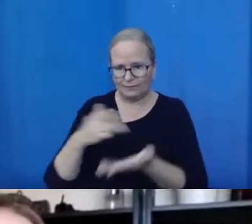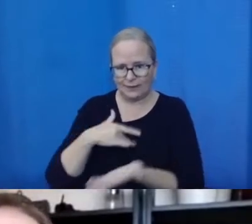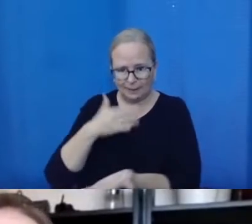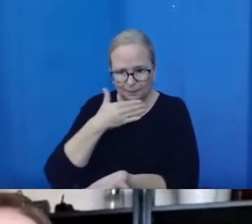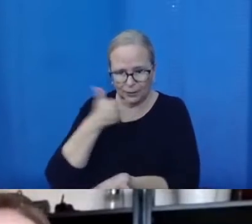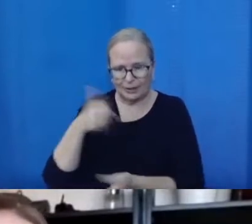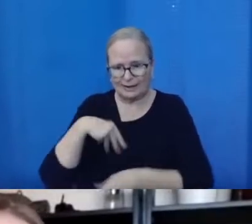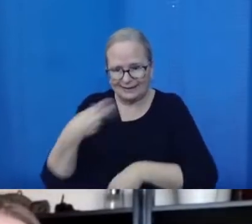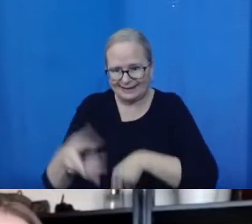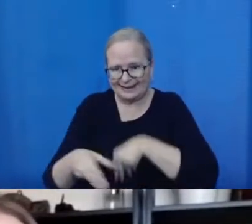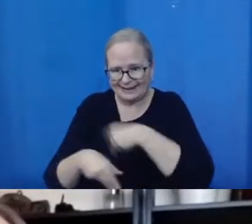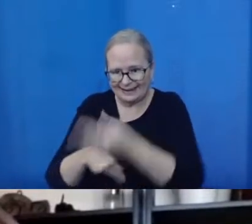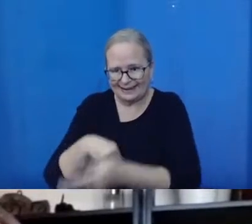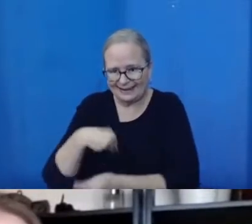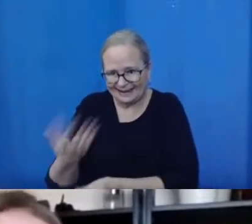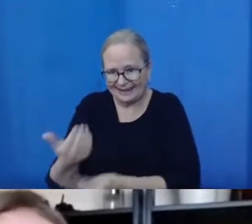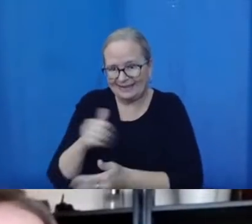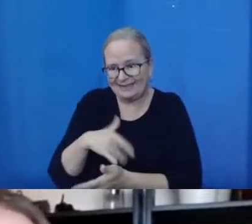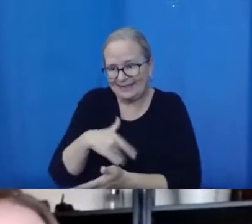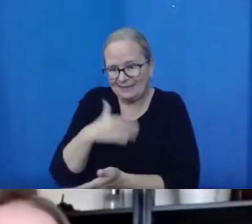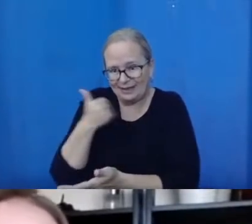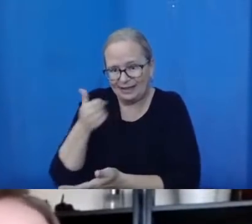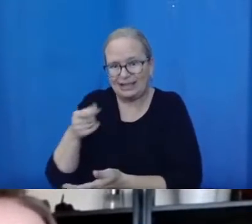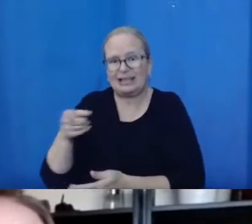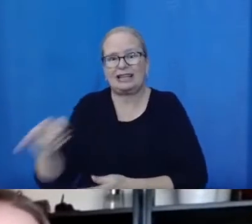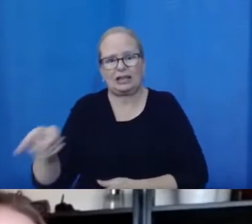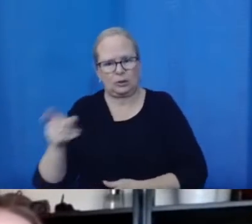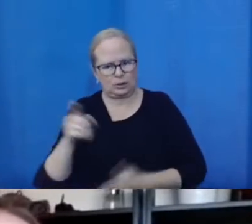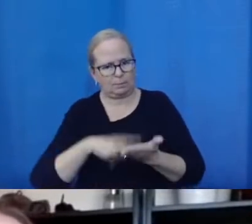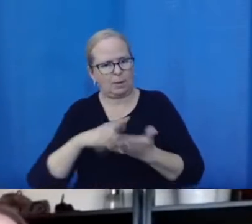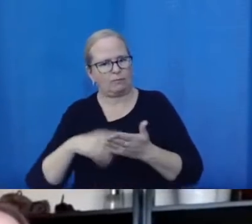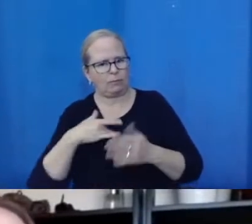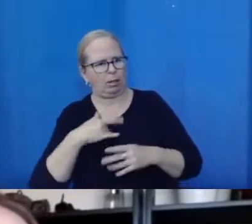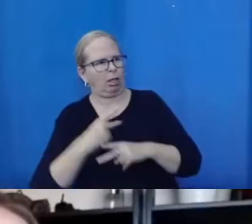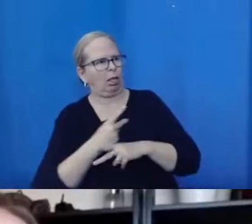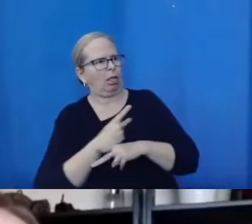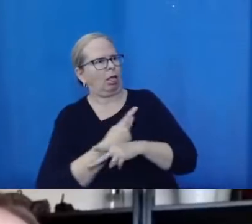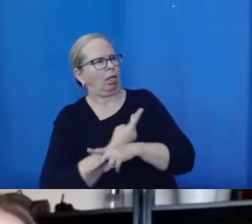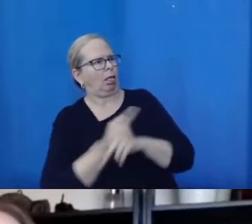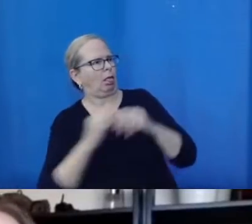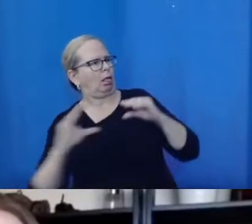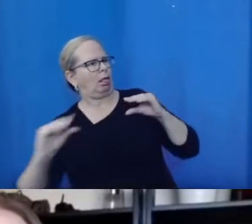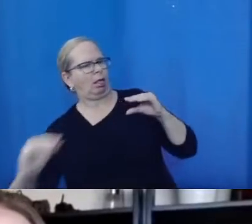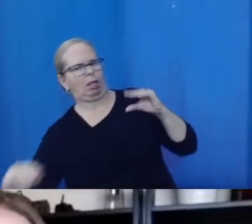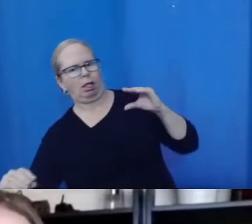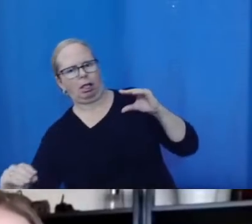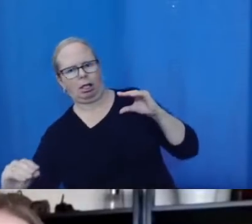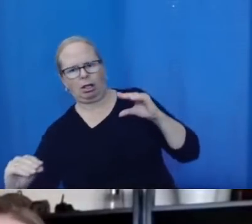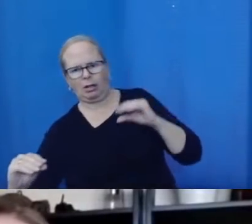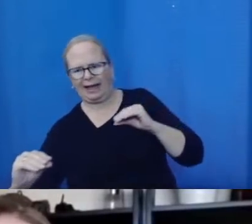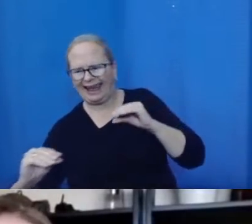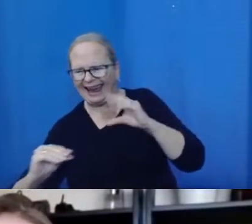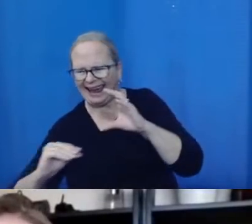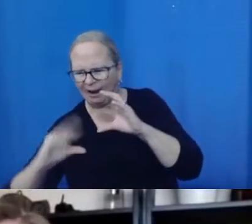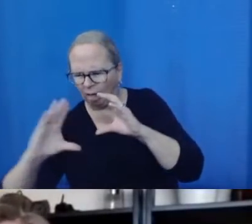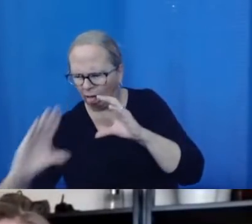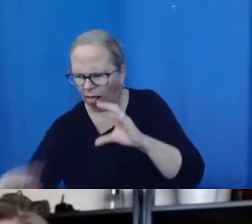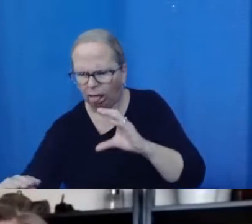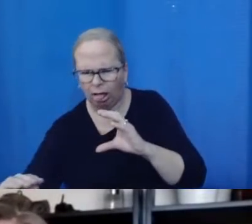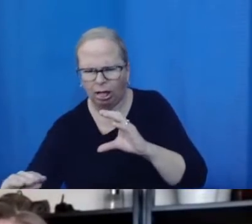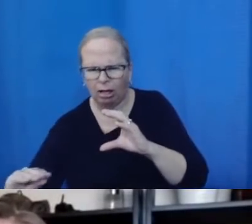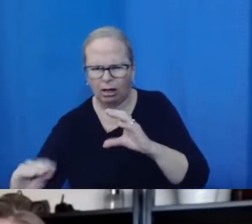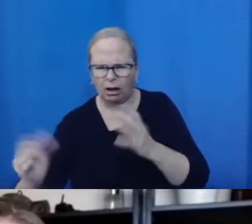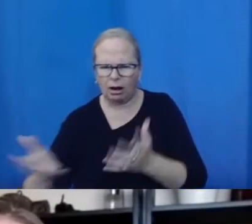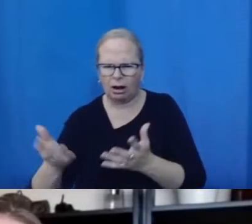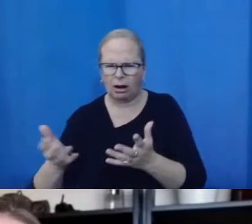very counterintuitive because we just want to, oh God, it's going to be okay. But the validation is really important. And so when we're commiserating,